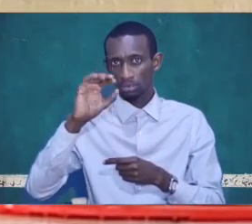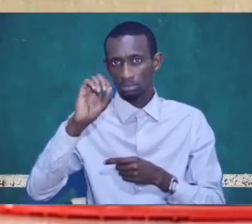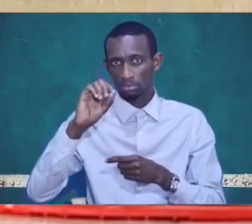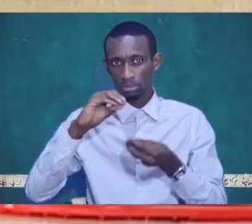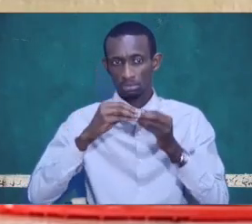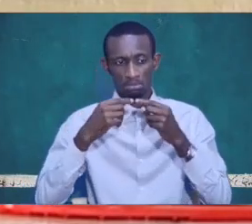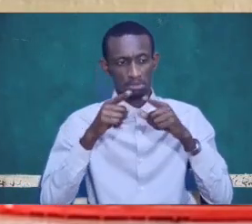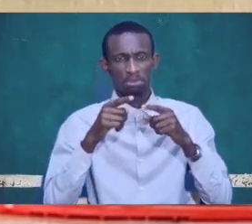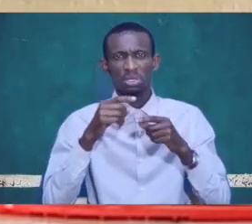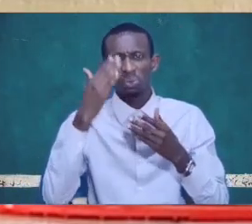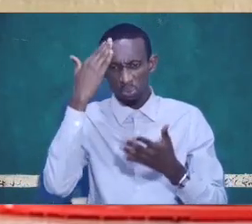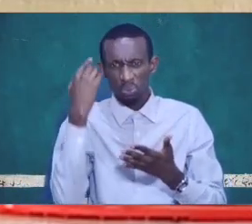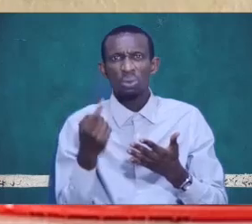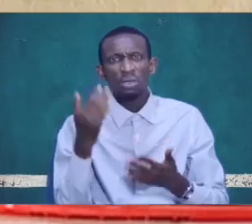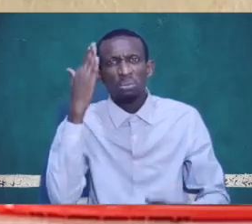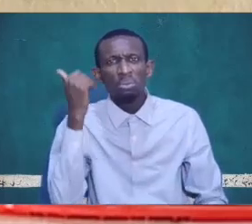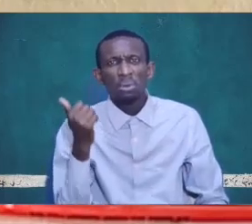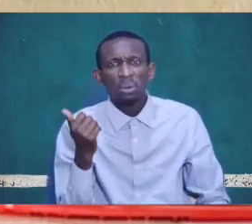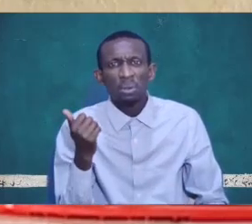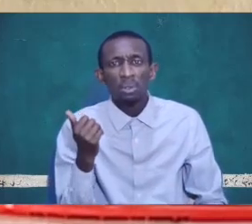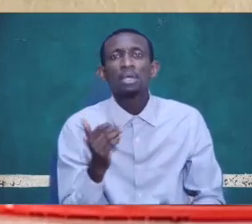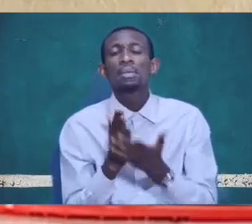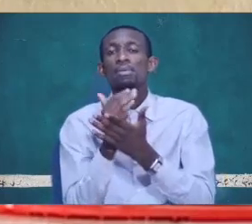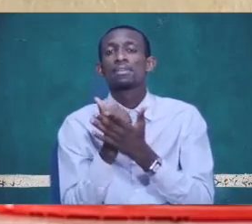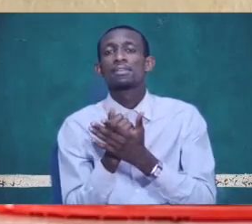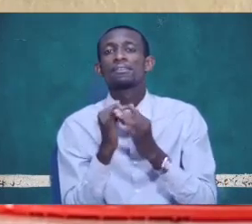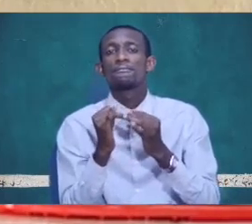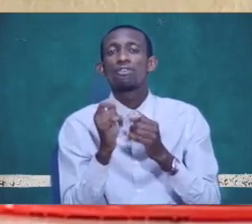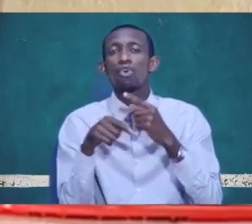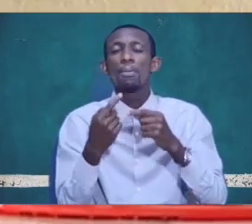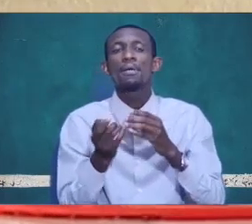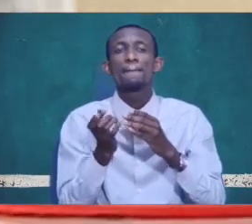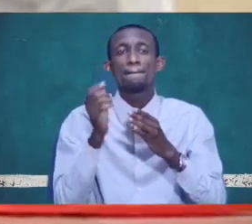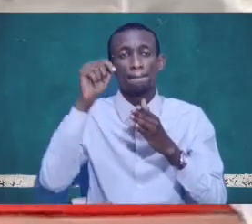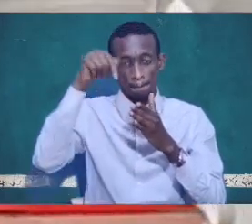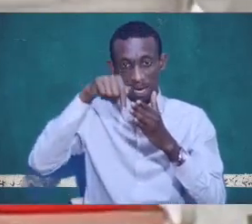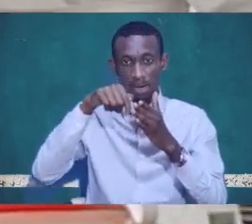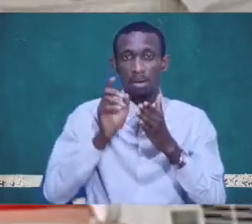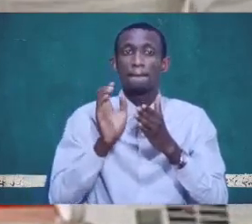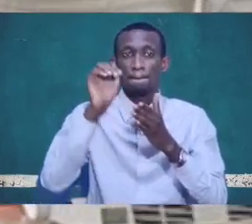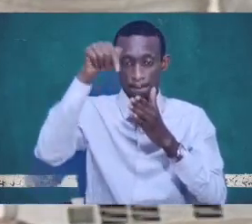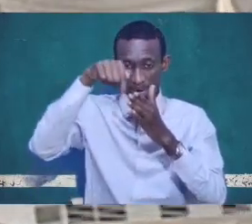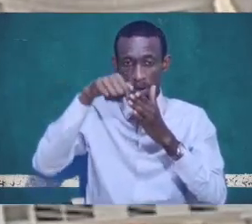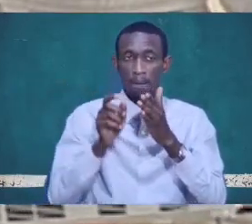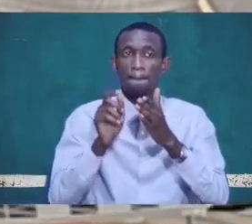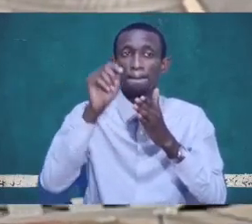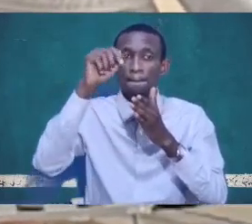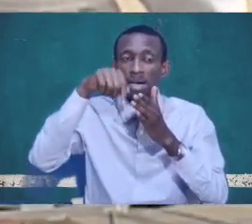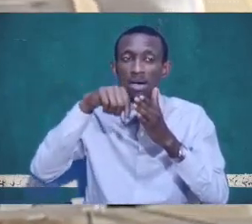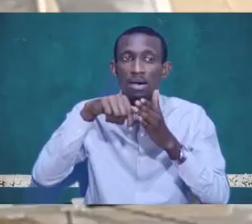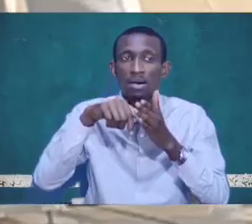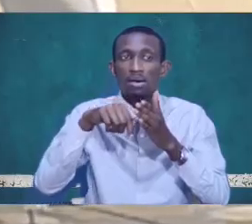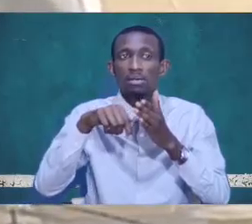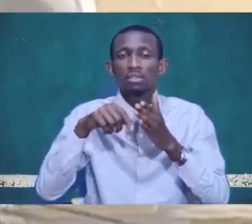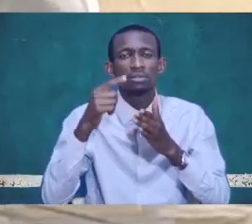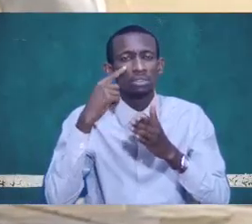because as you go further from the nucleus, as you move further from the nucleus, you can see